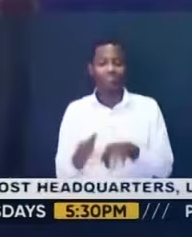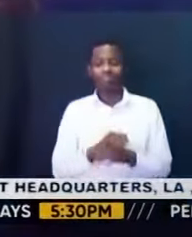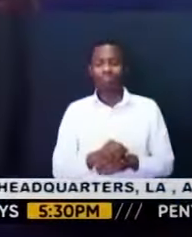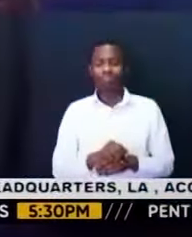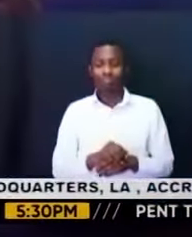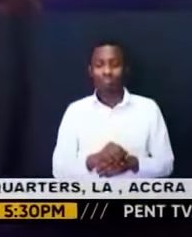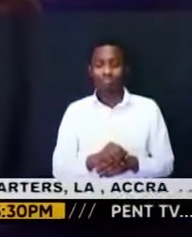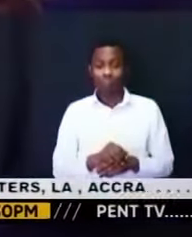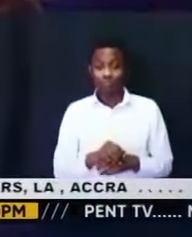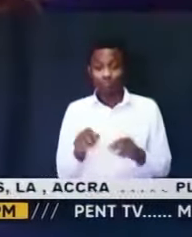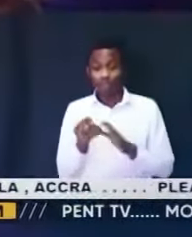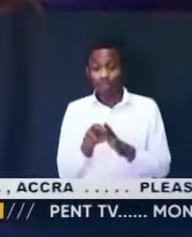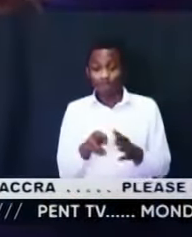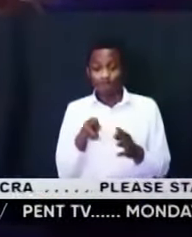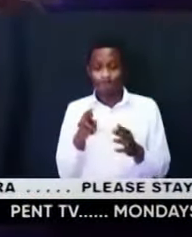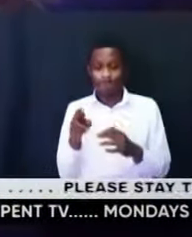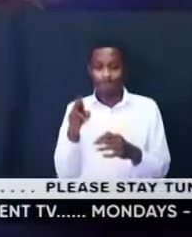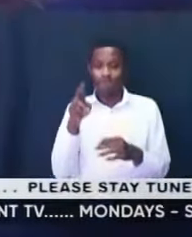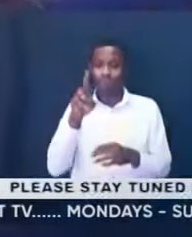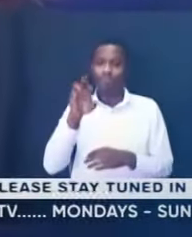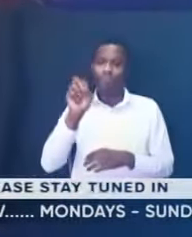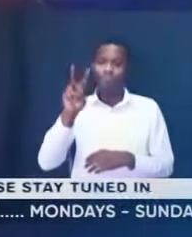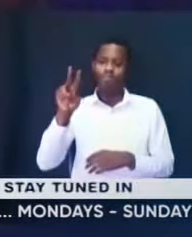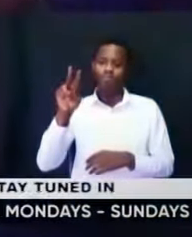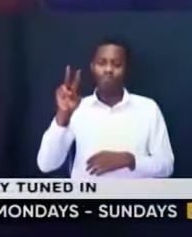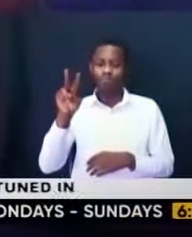20 see in Revelation chapter